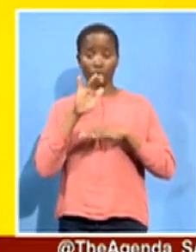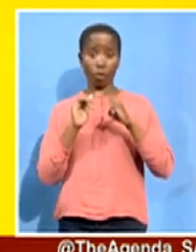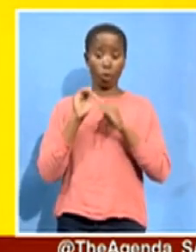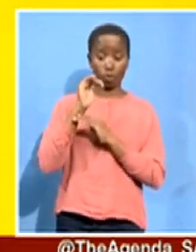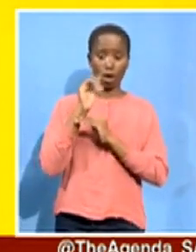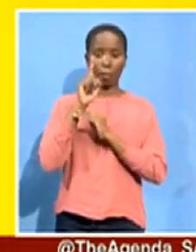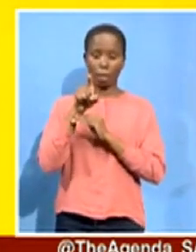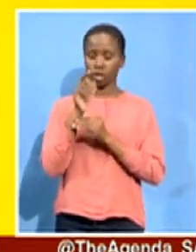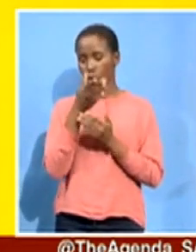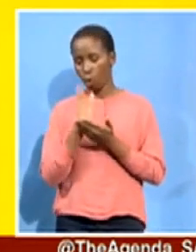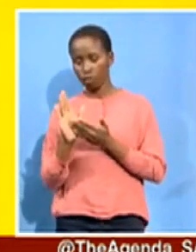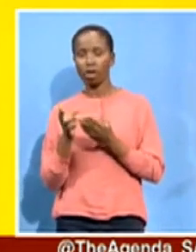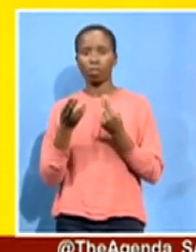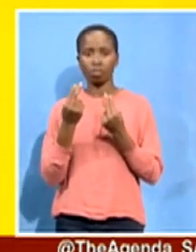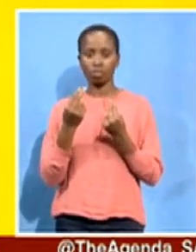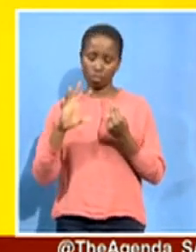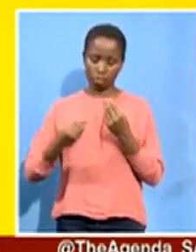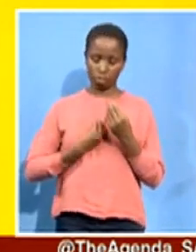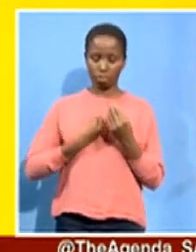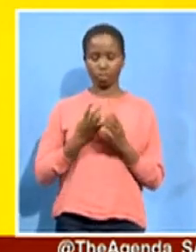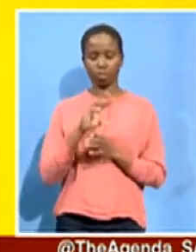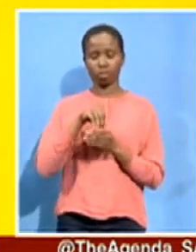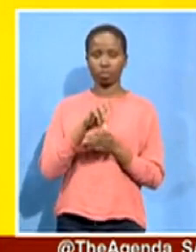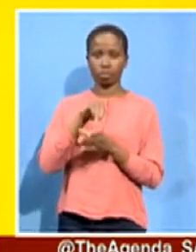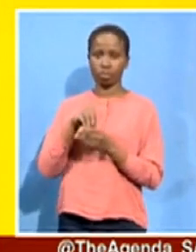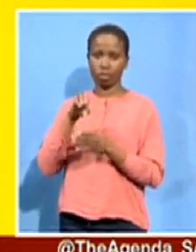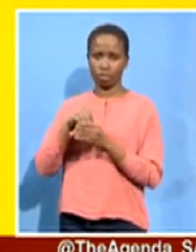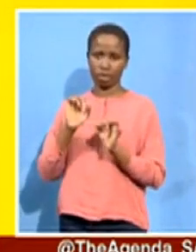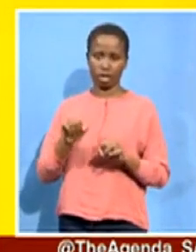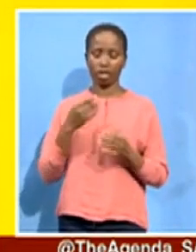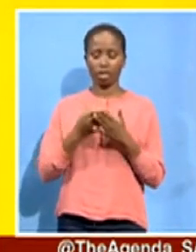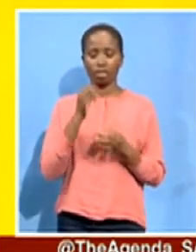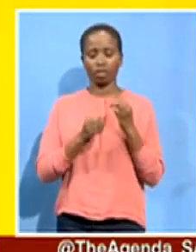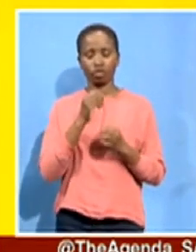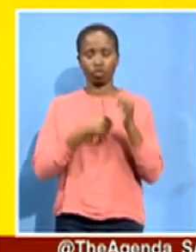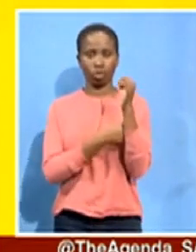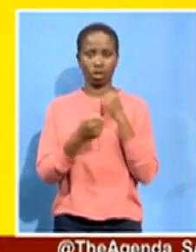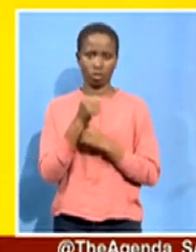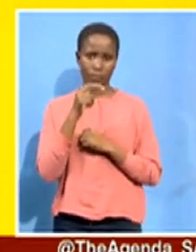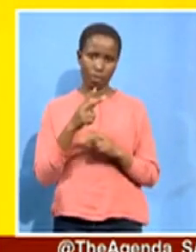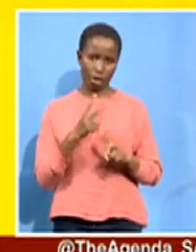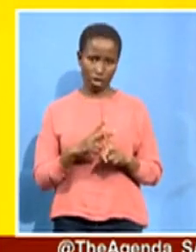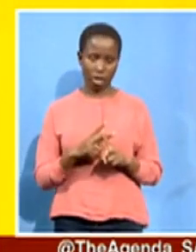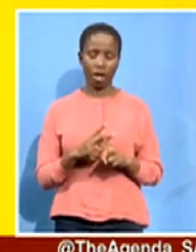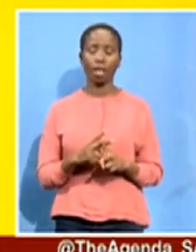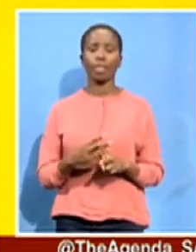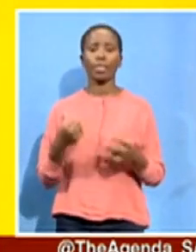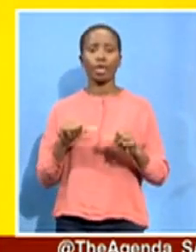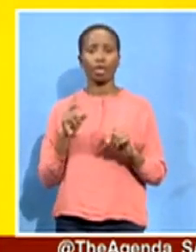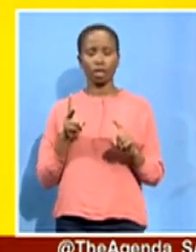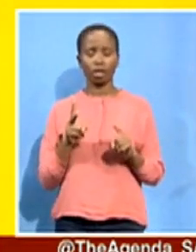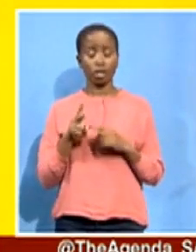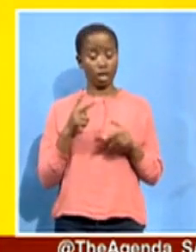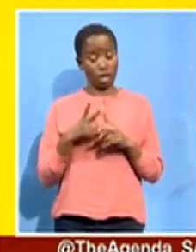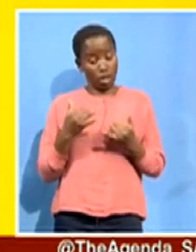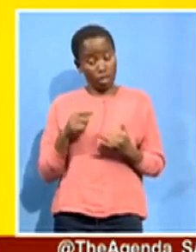to plague the old structure of the NYTT. Moving fast track to actually this year, earlier on, Desiree, we saw then the